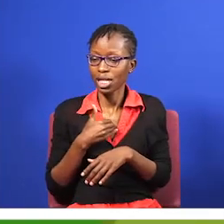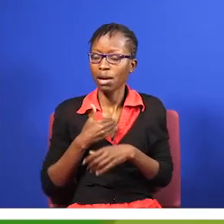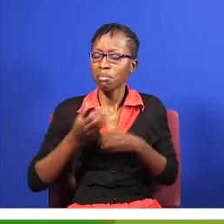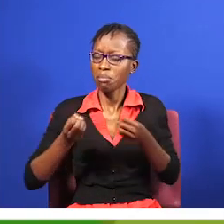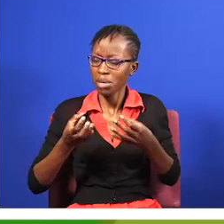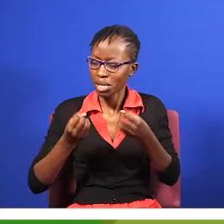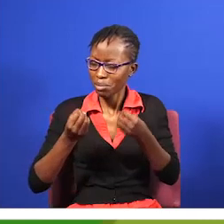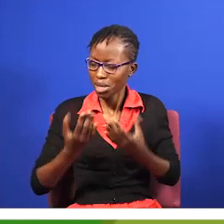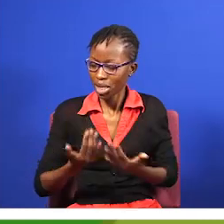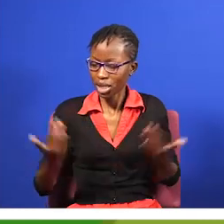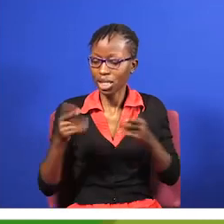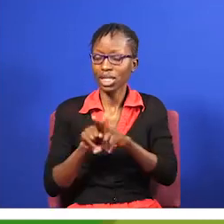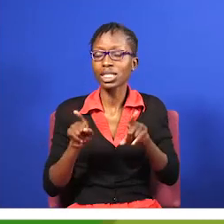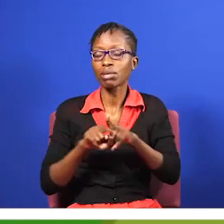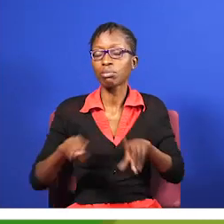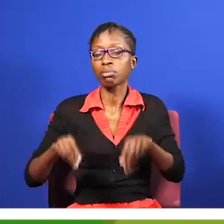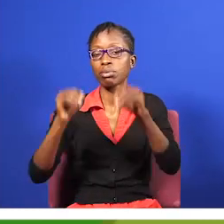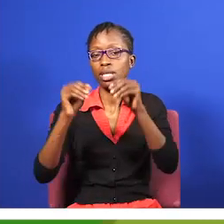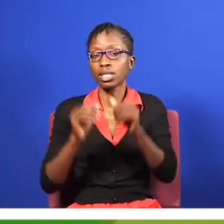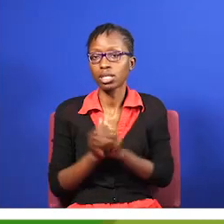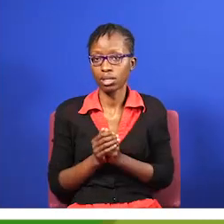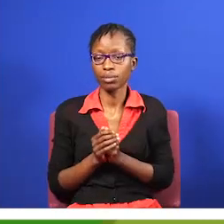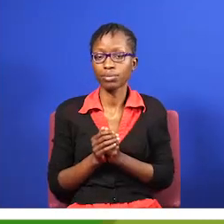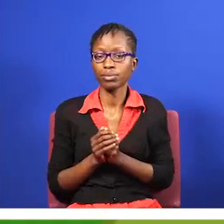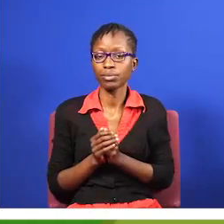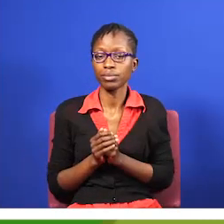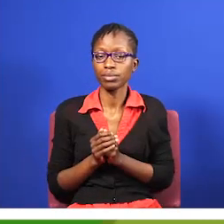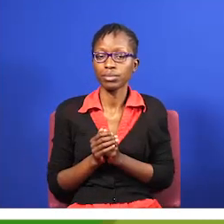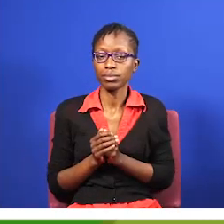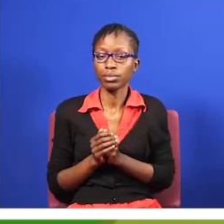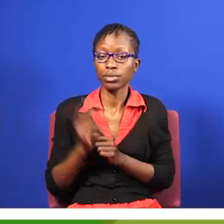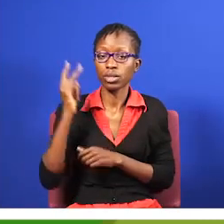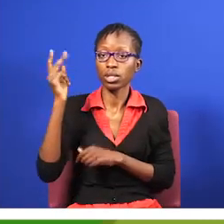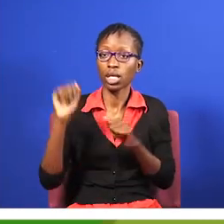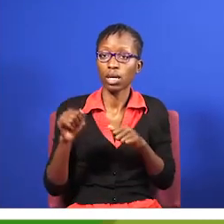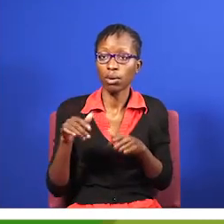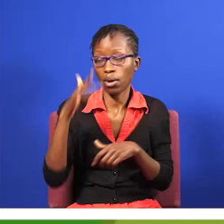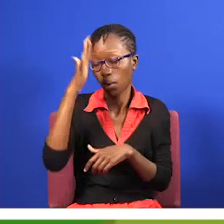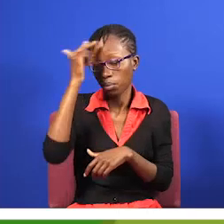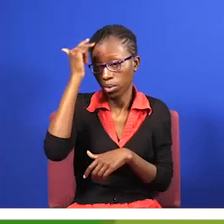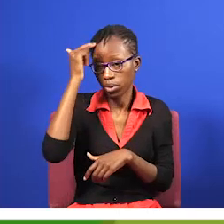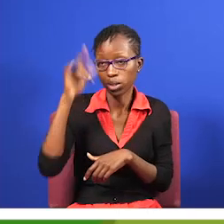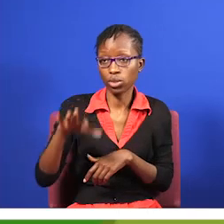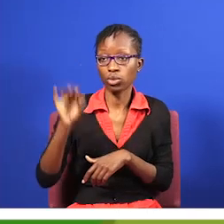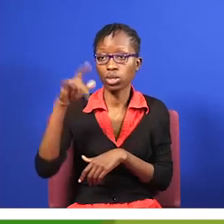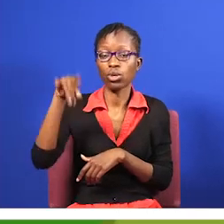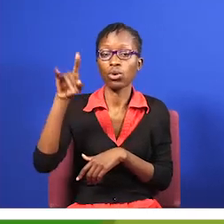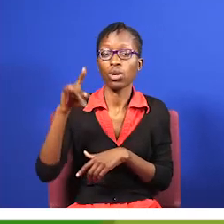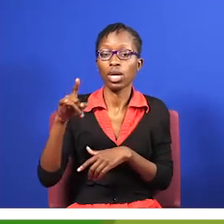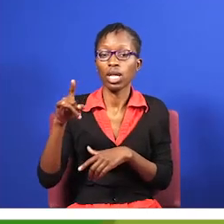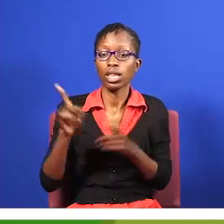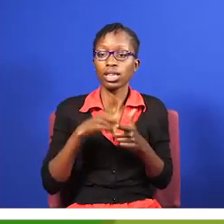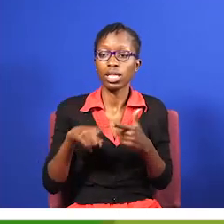many descendants as the dust of the earth. So we can see that because he chose the right thing,